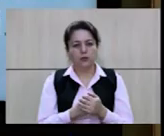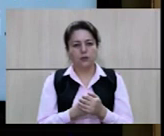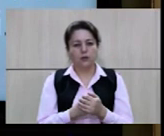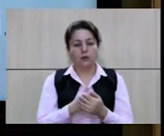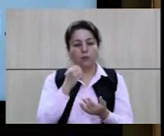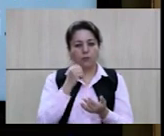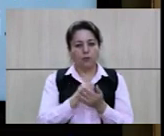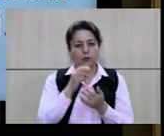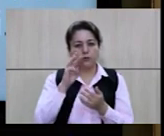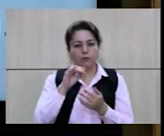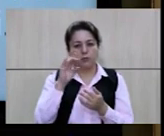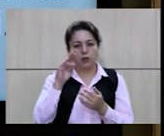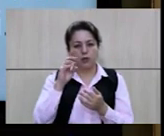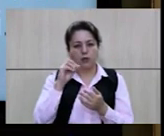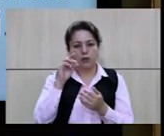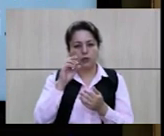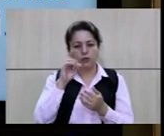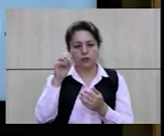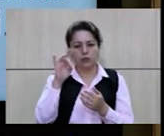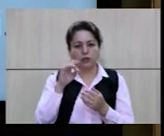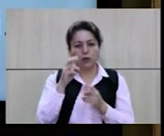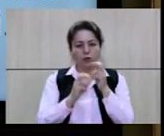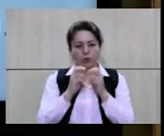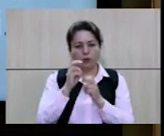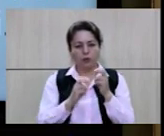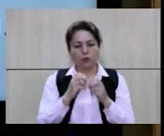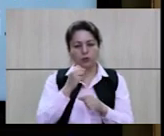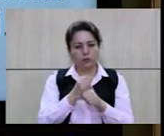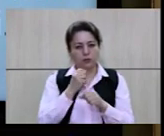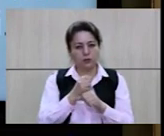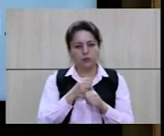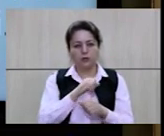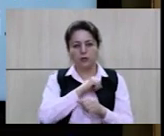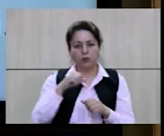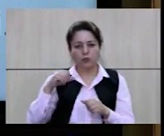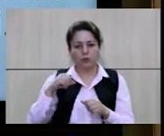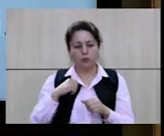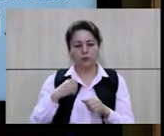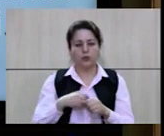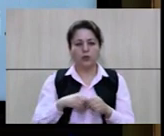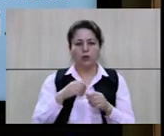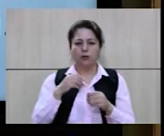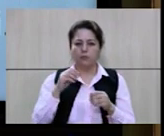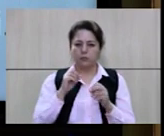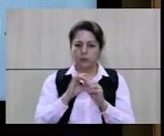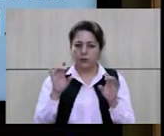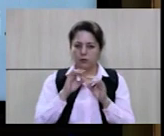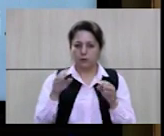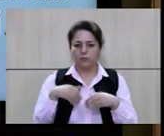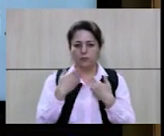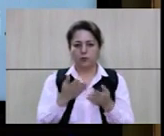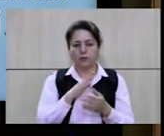Bosh menejer korxona xodimlariga o'z tavsiyalarini berdi. Bu gapimizda menejer